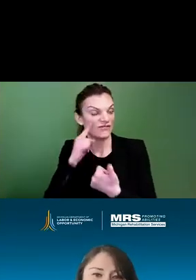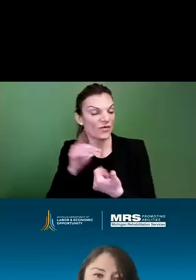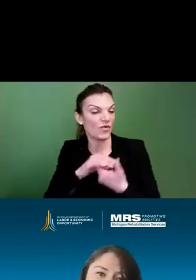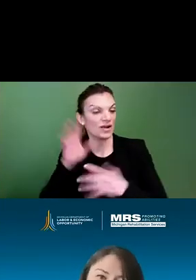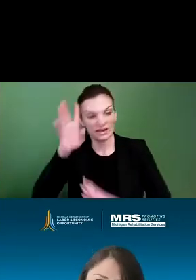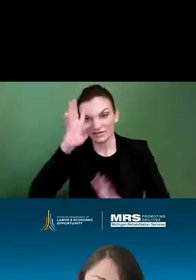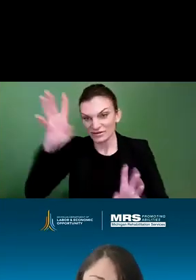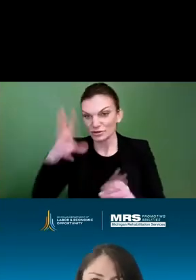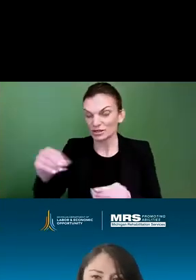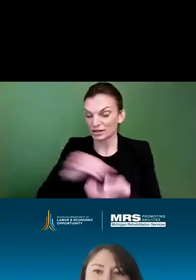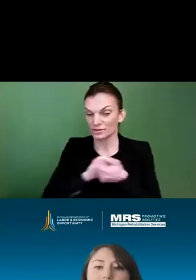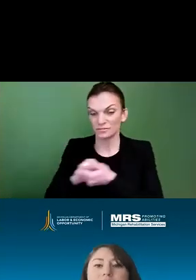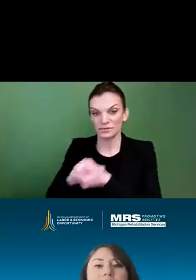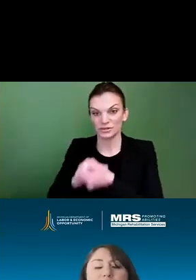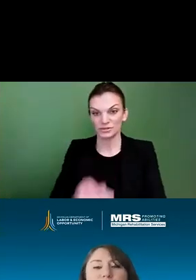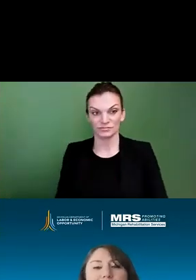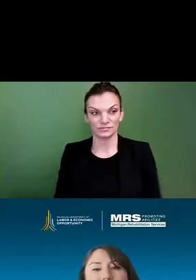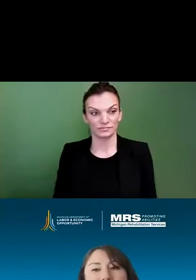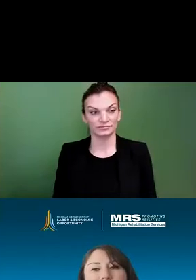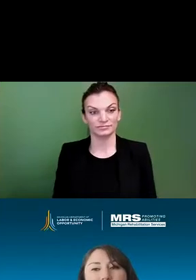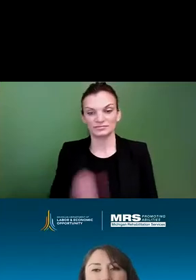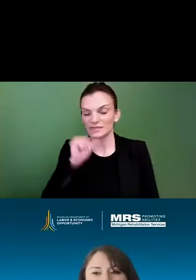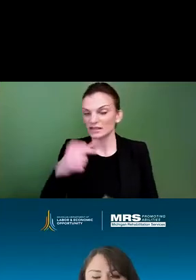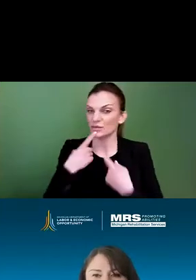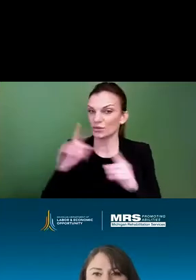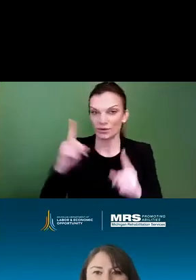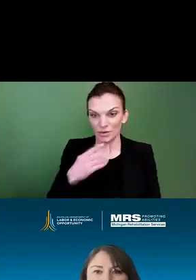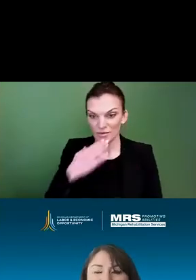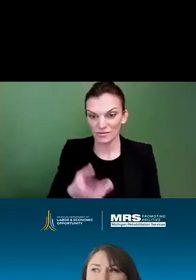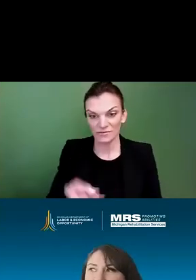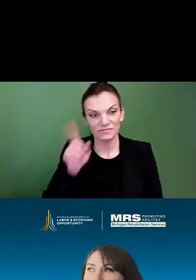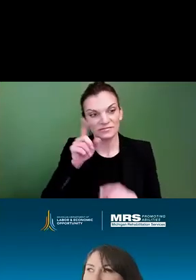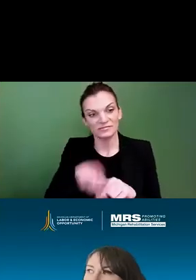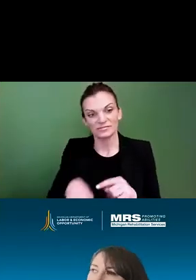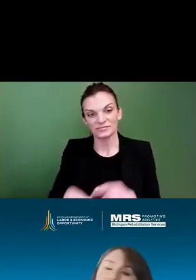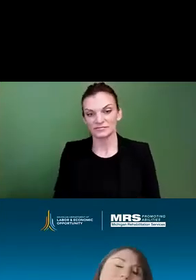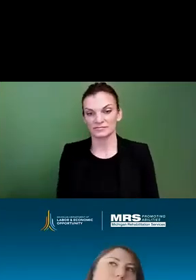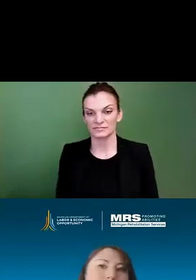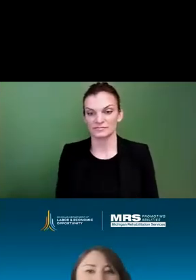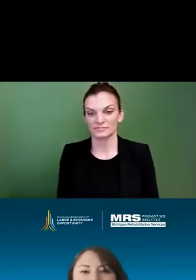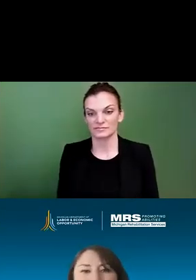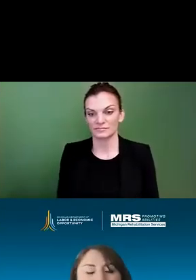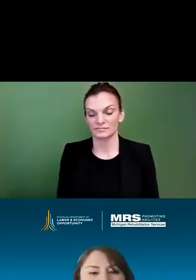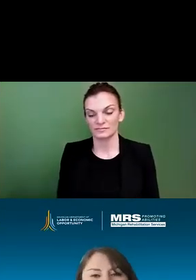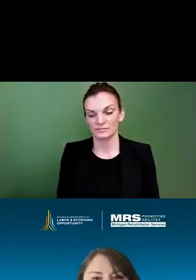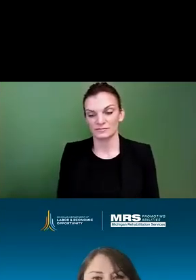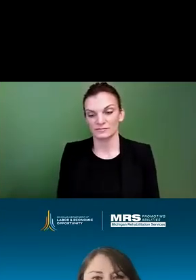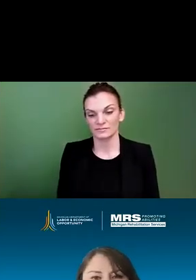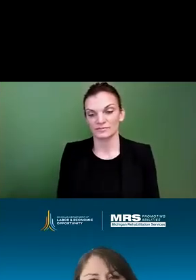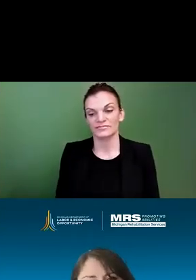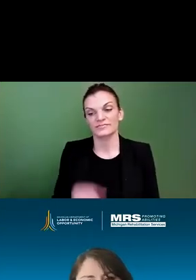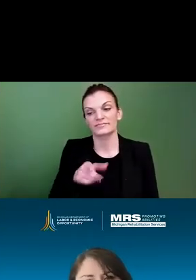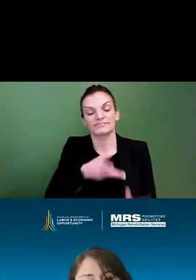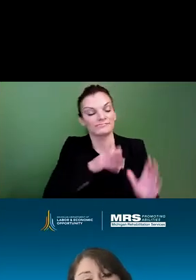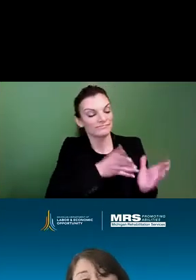just doesn't work as well. And you can't foster those subtle and implicit conversations